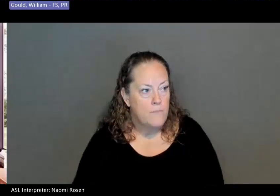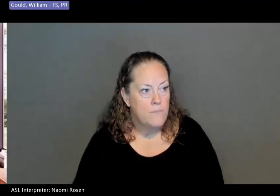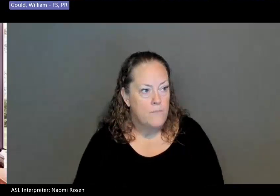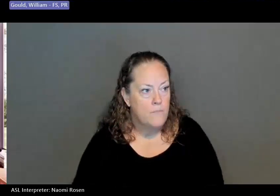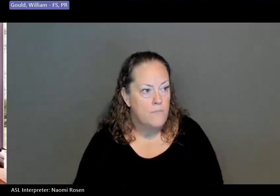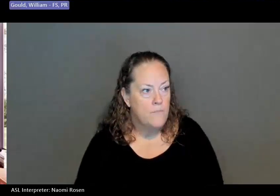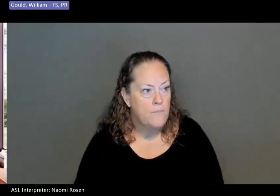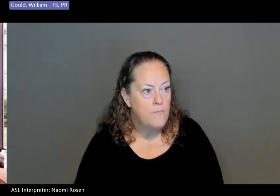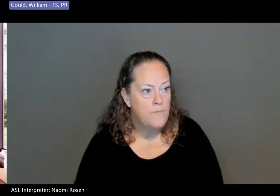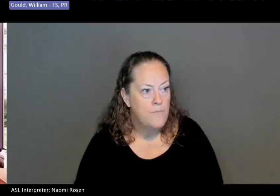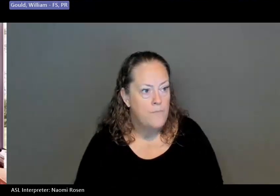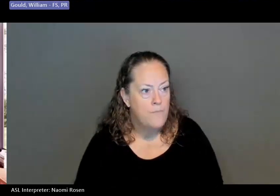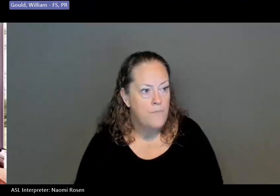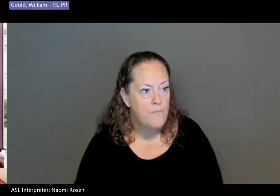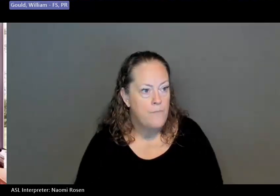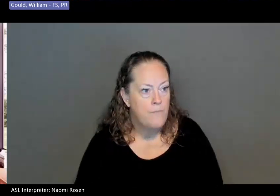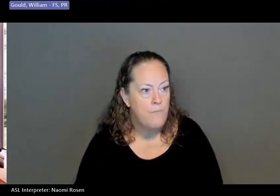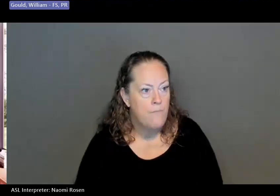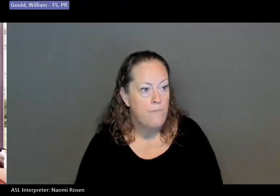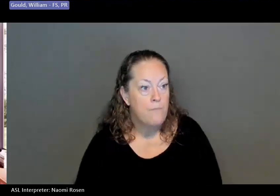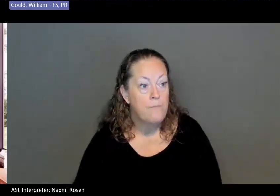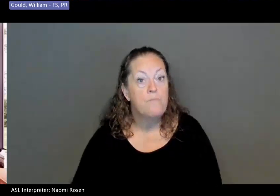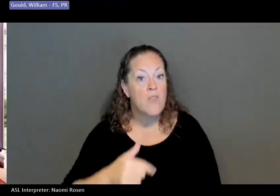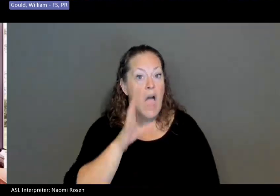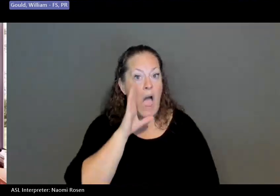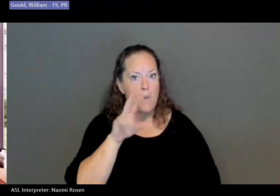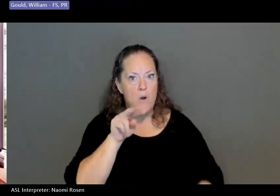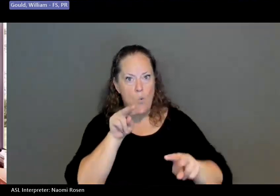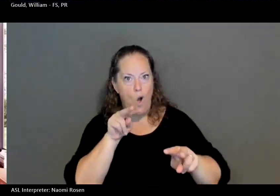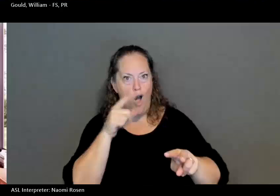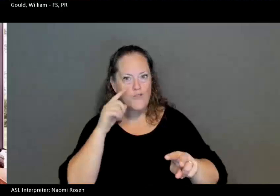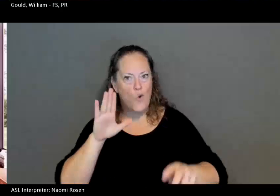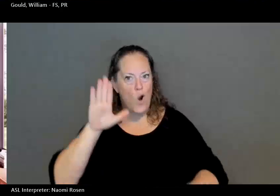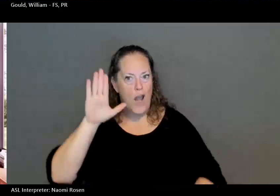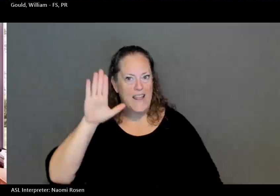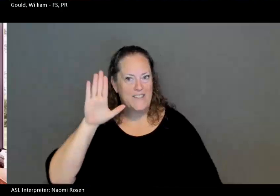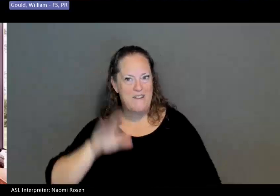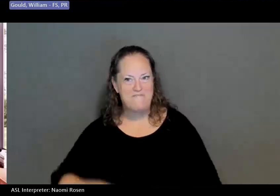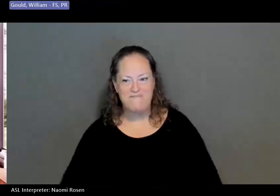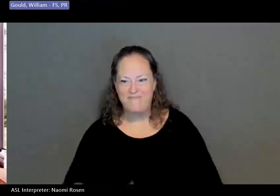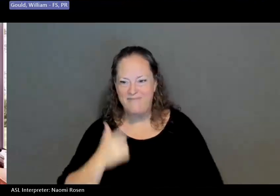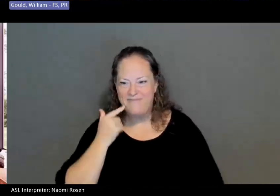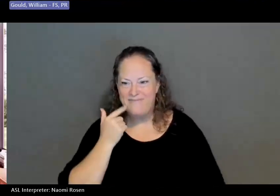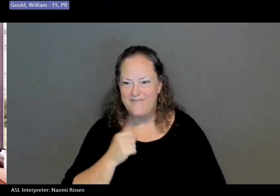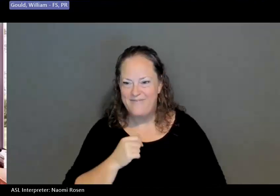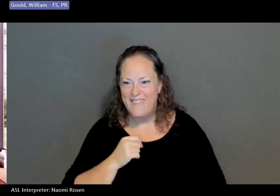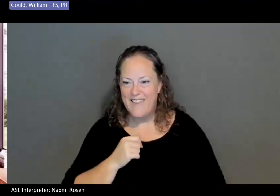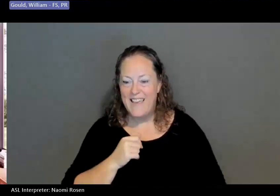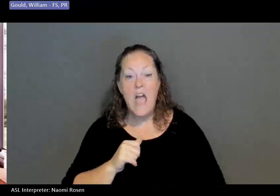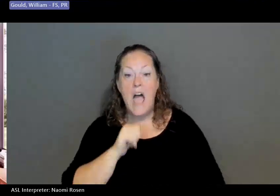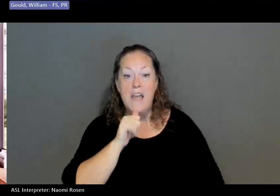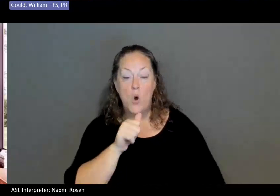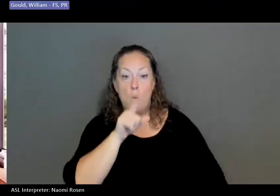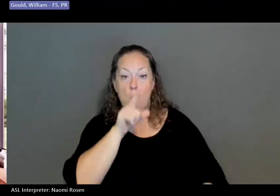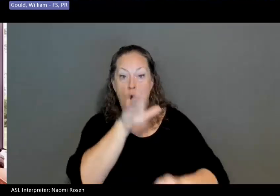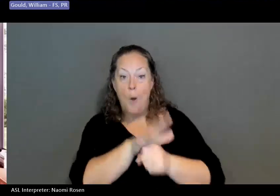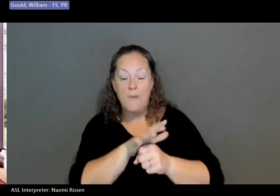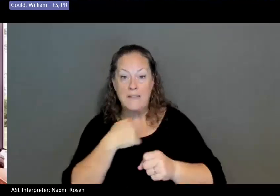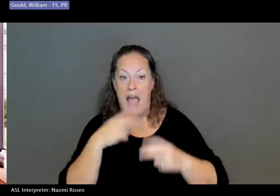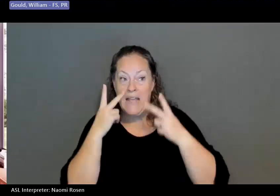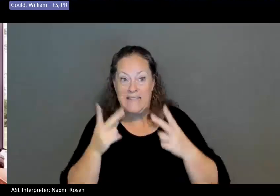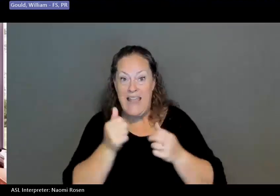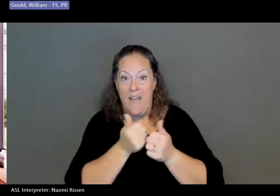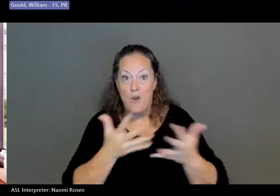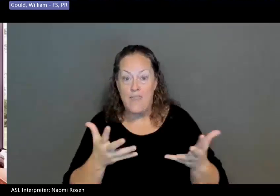I will keep an eye for hands up. So I don't guarantee I see everything, so feel free to speak